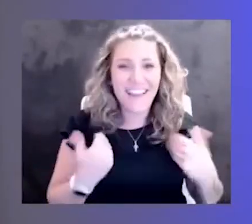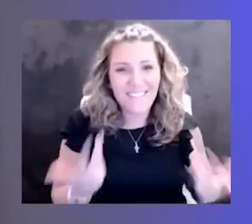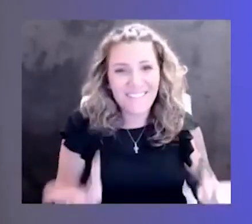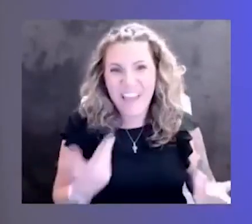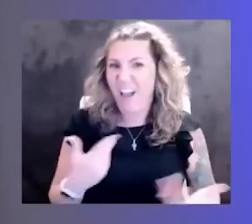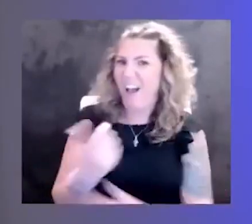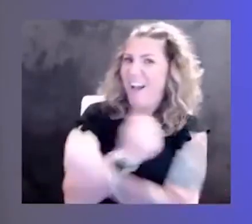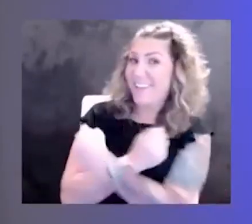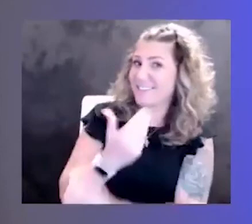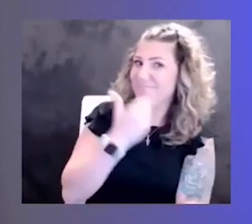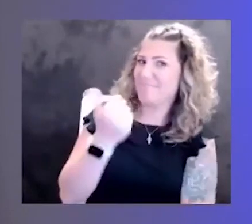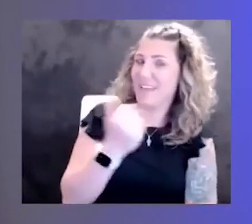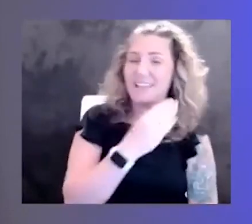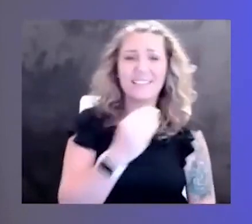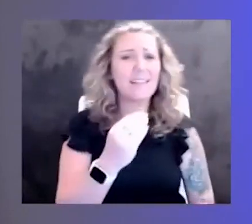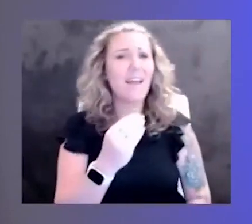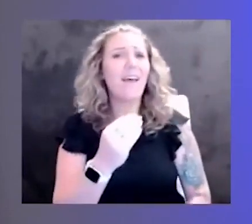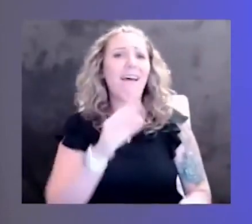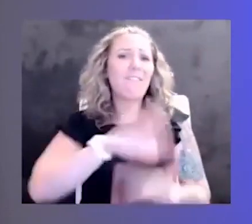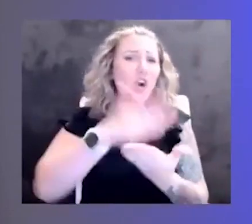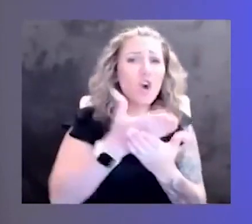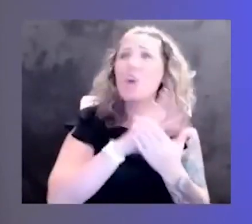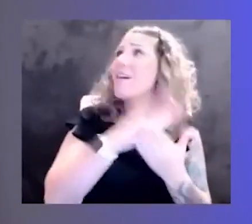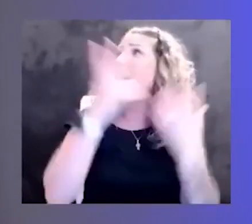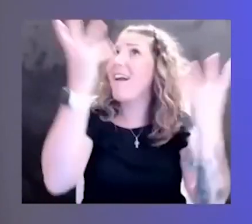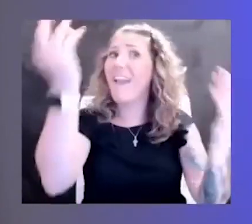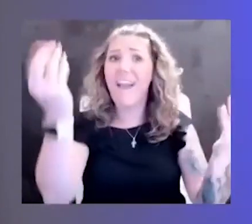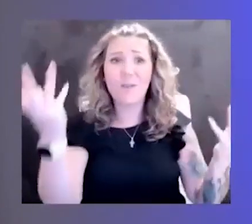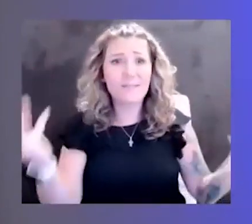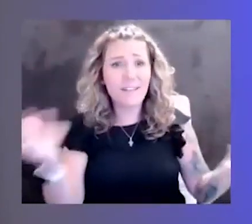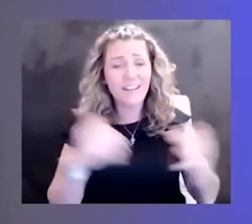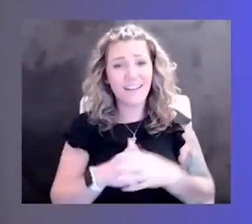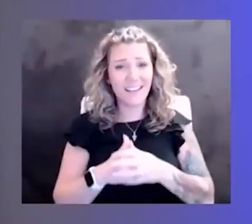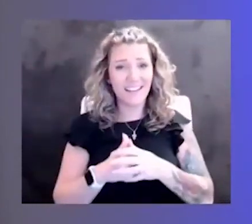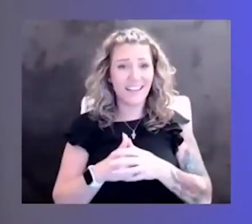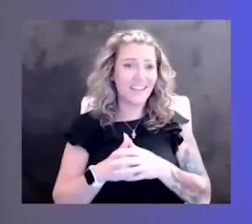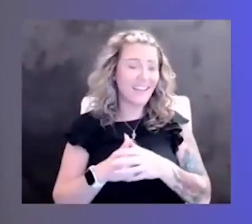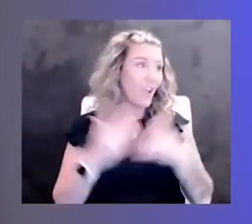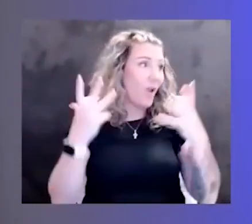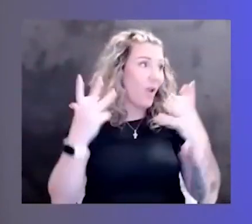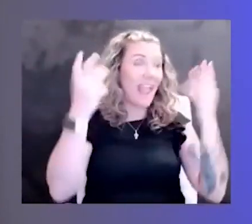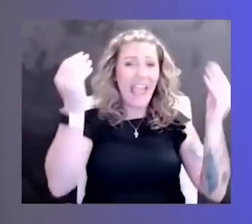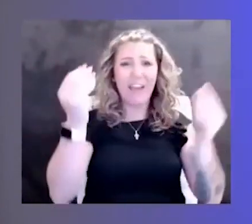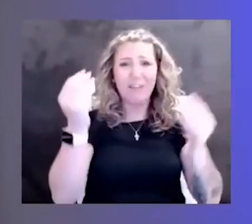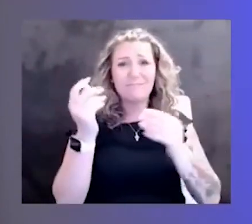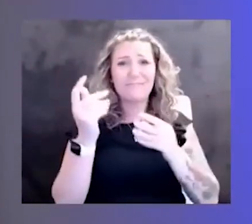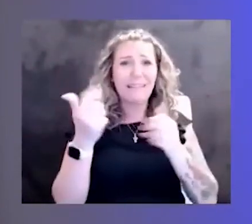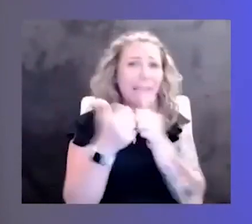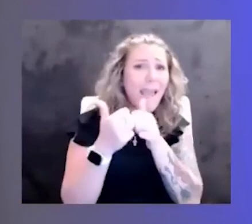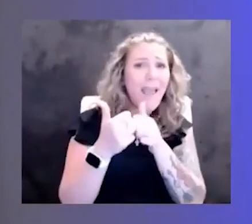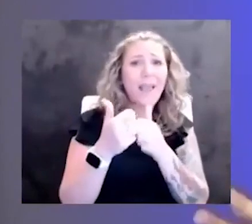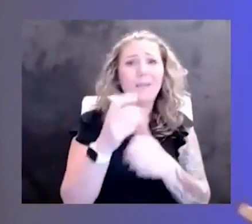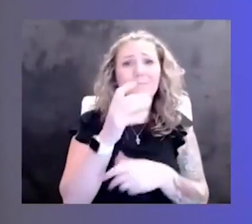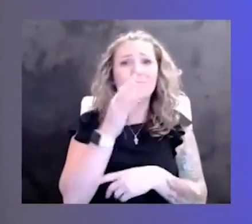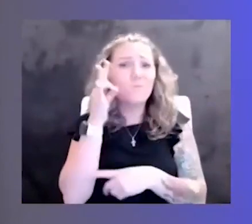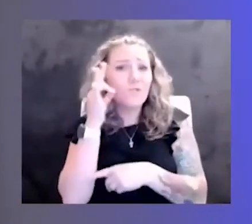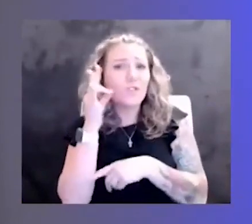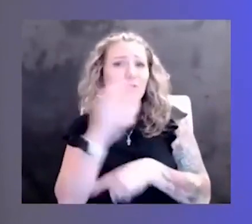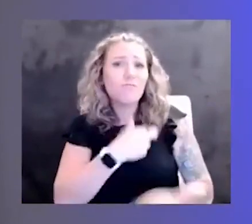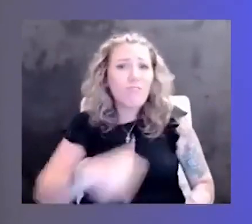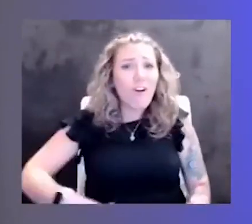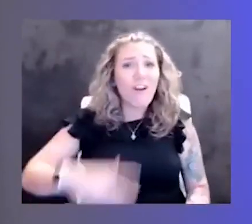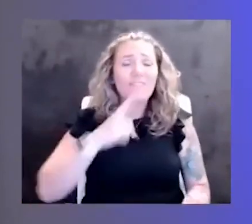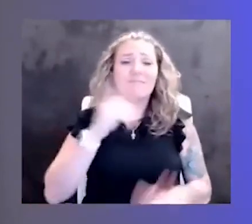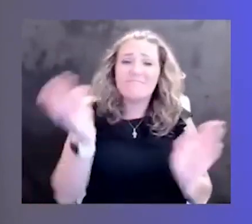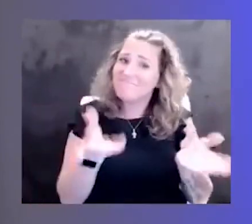hugs and cookouts and, getting out to the games and So I just would encourage